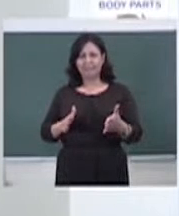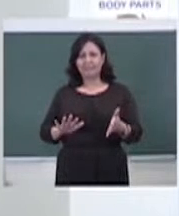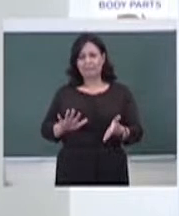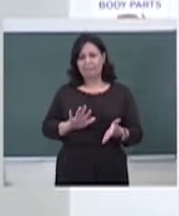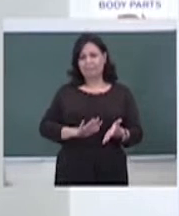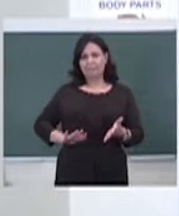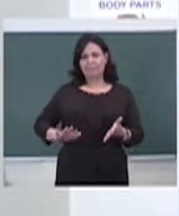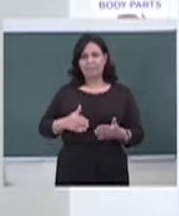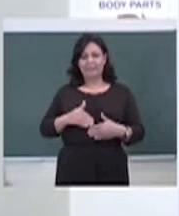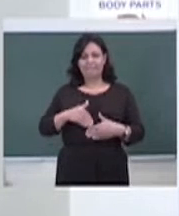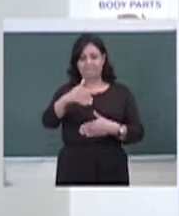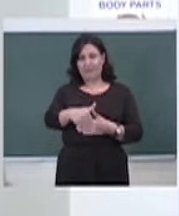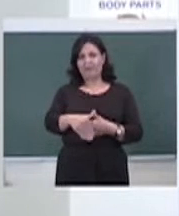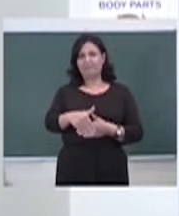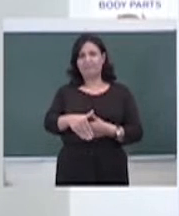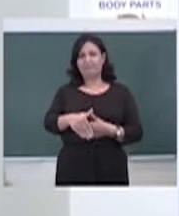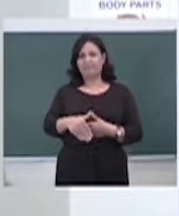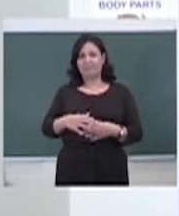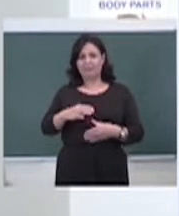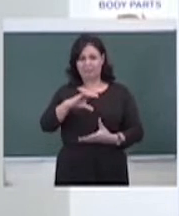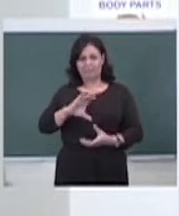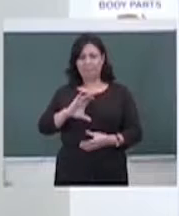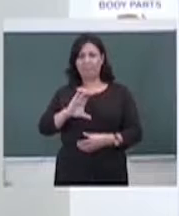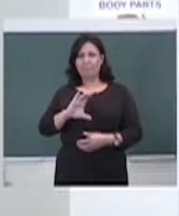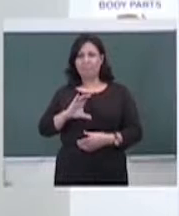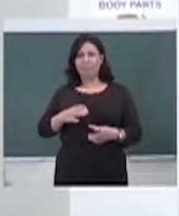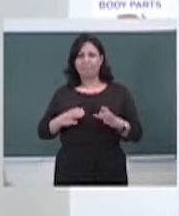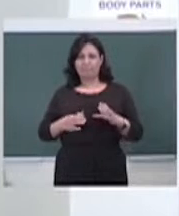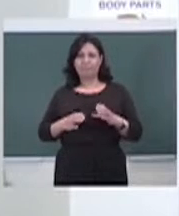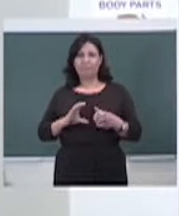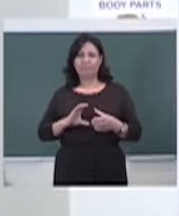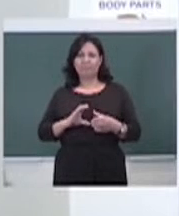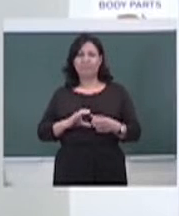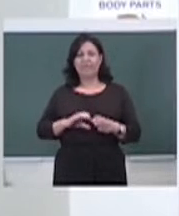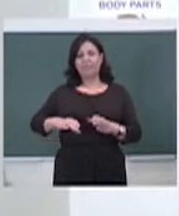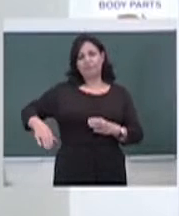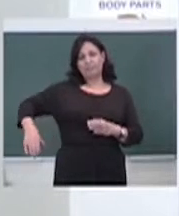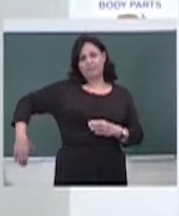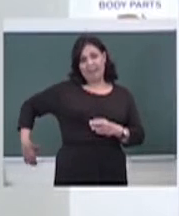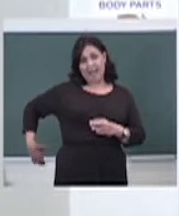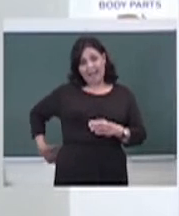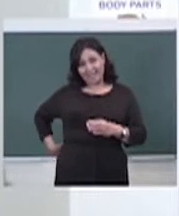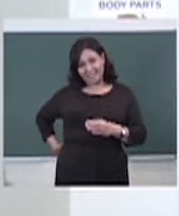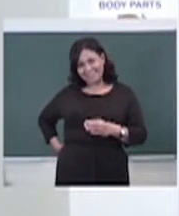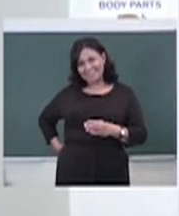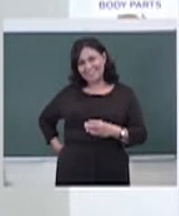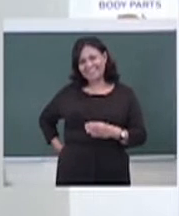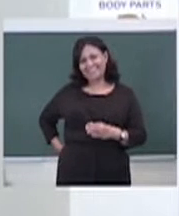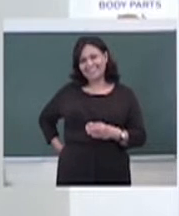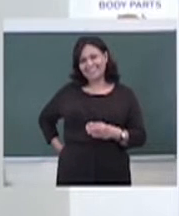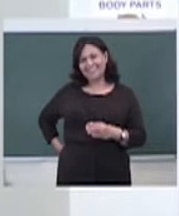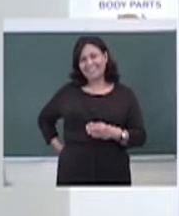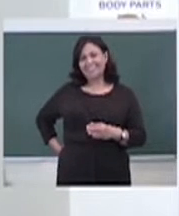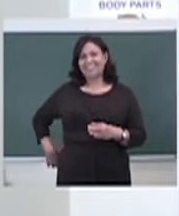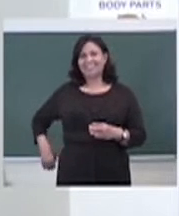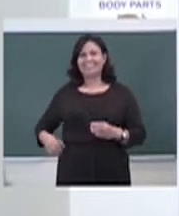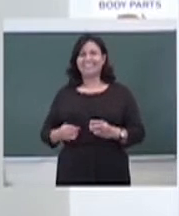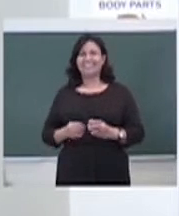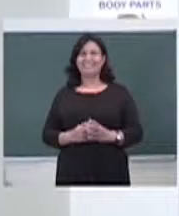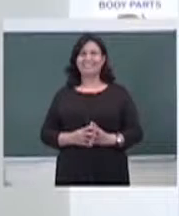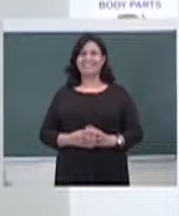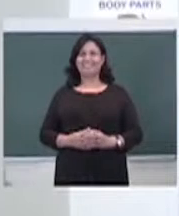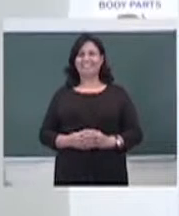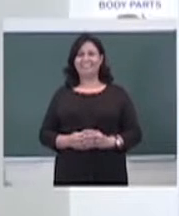us. Well done. And place the box behind you. Okay. And